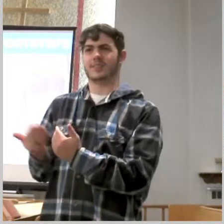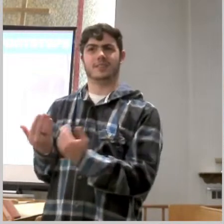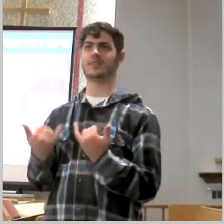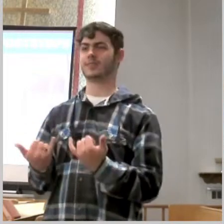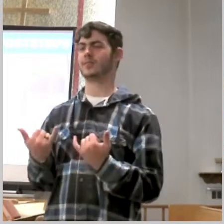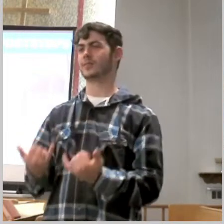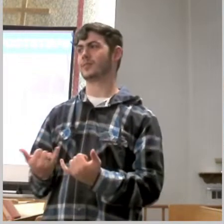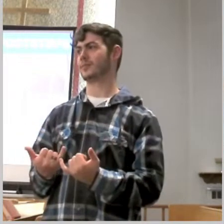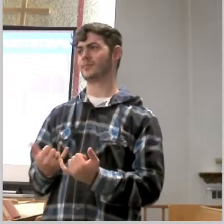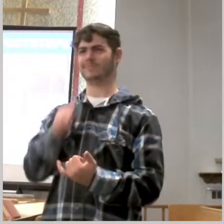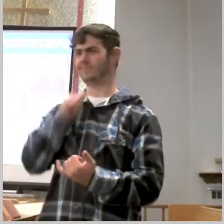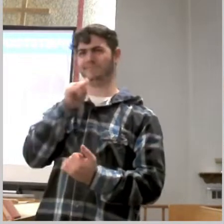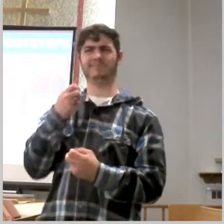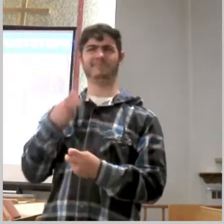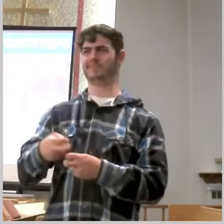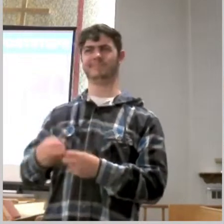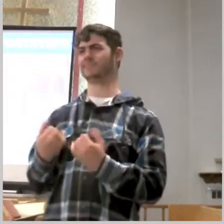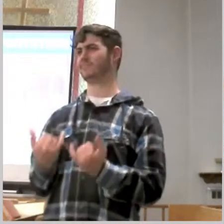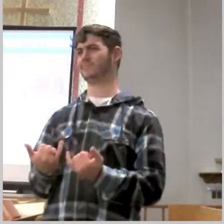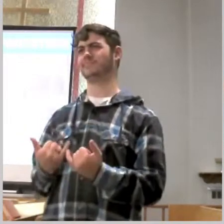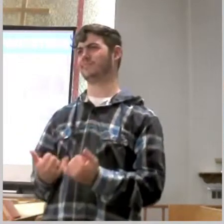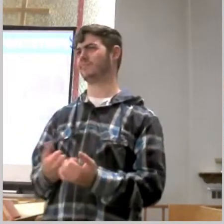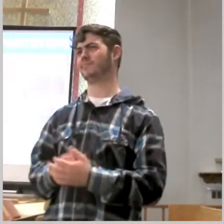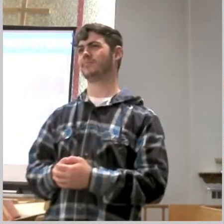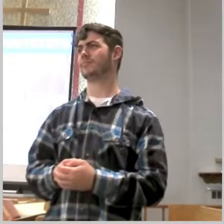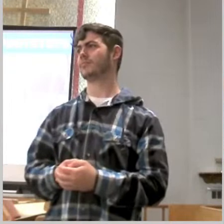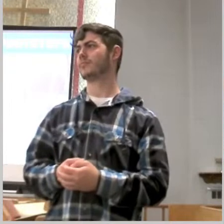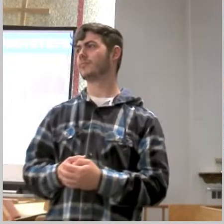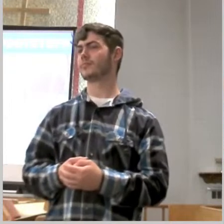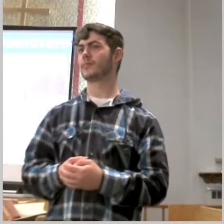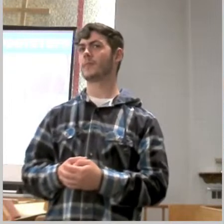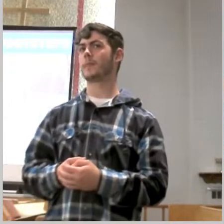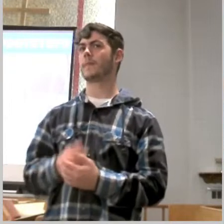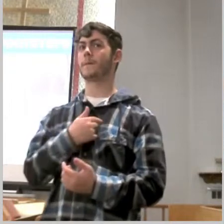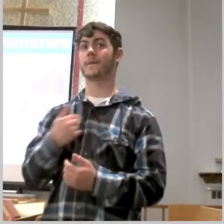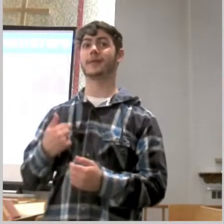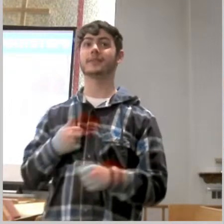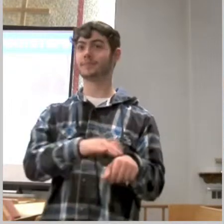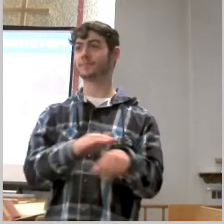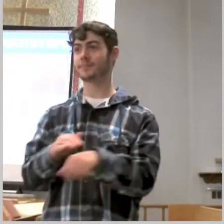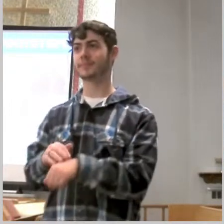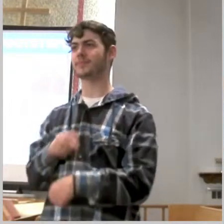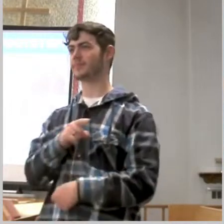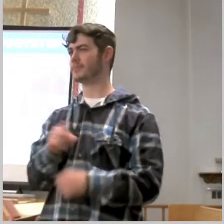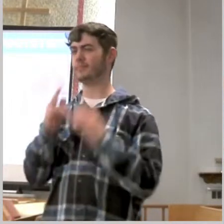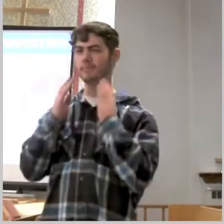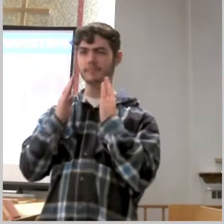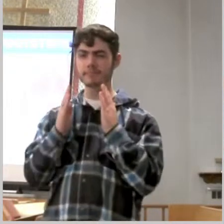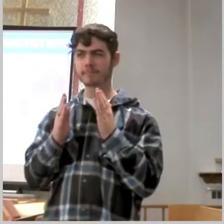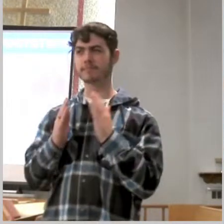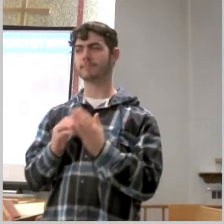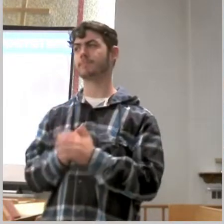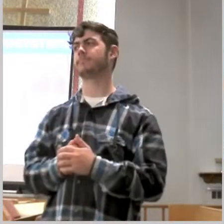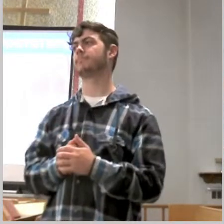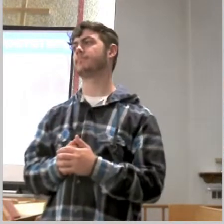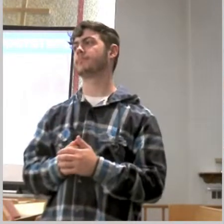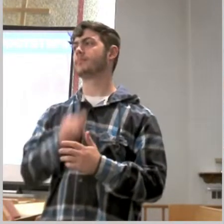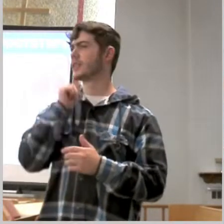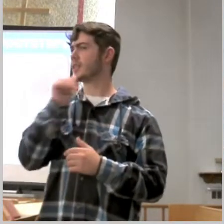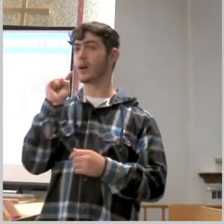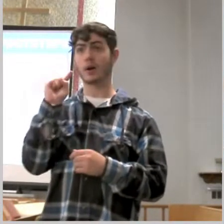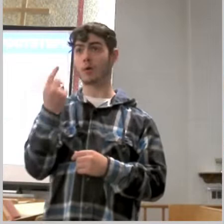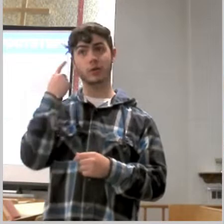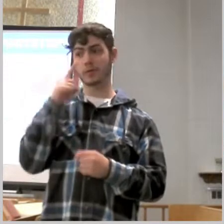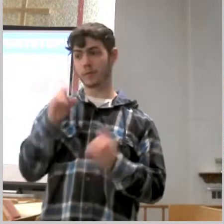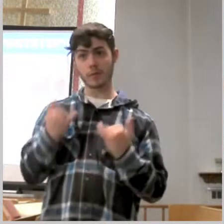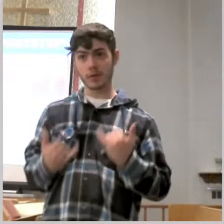participate. It's not hard. And so this is what we're calling our focus at this time. But I hope that you remember, not just for this time,